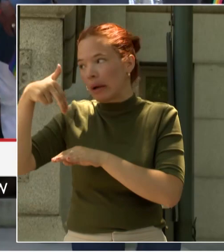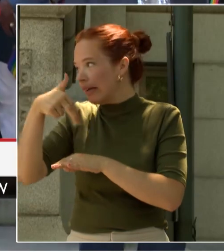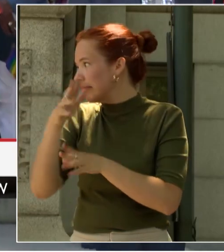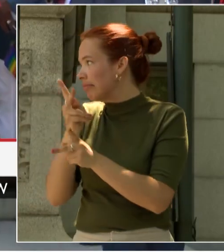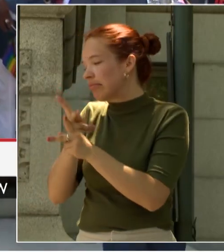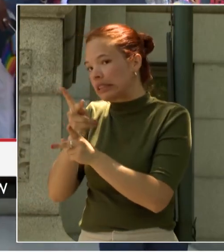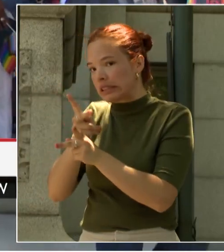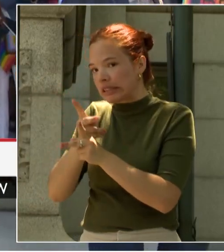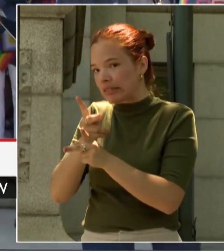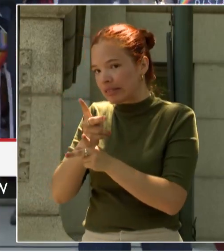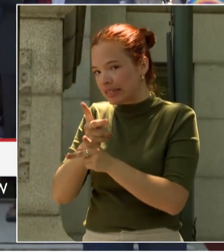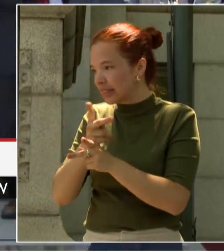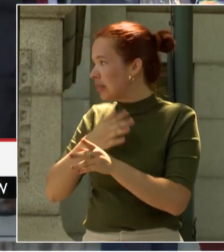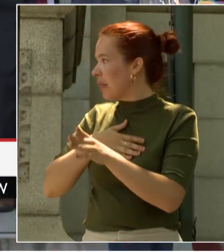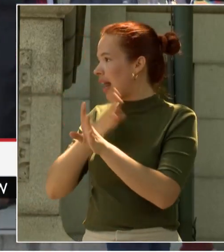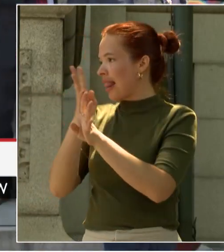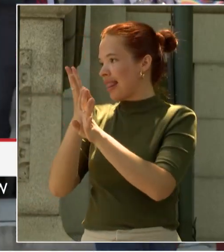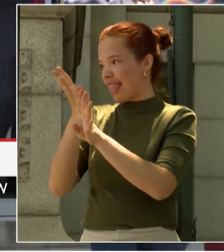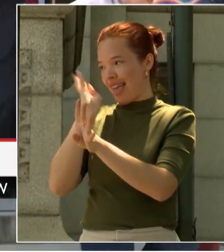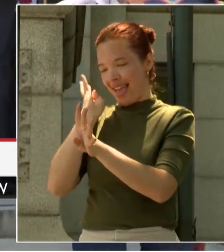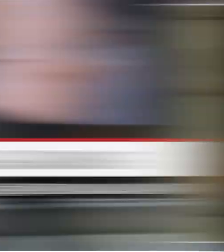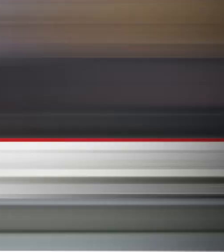this flag up.